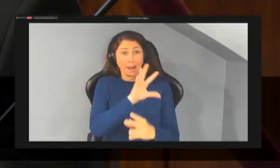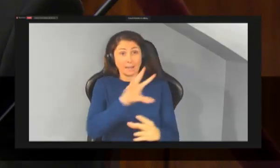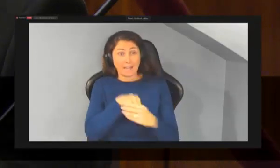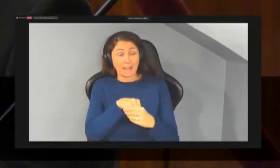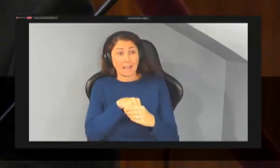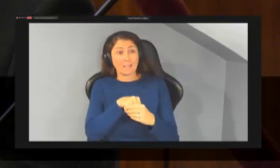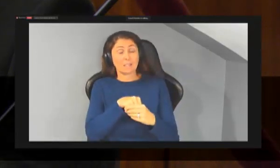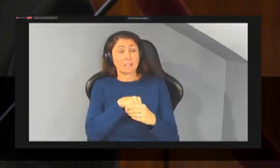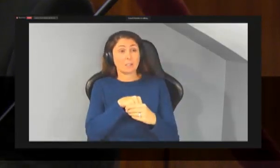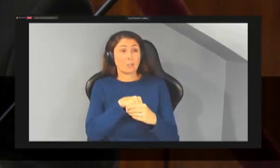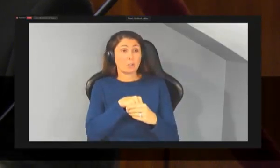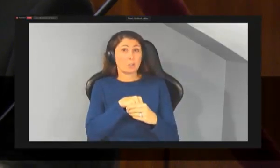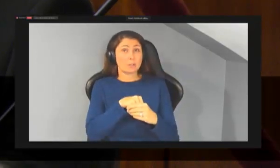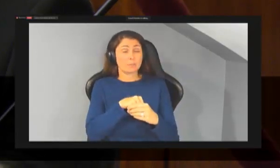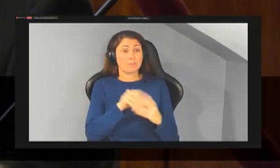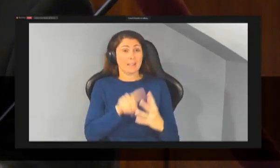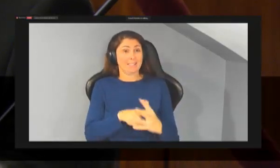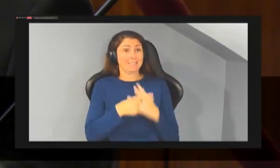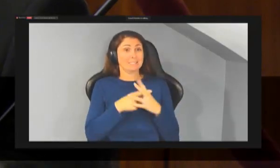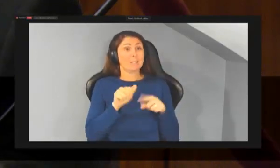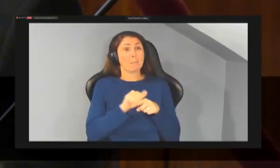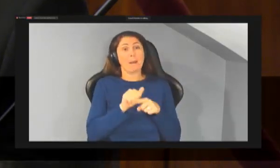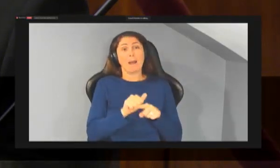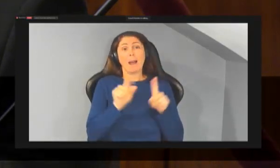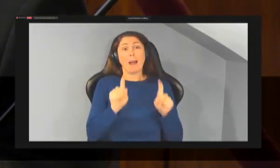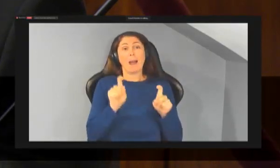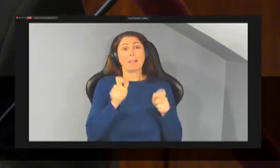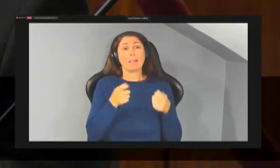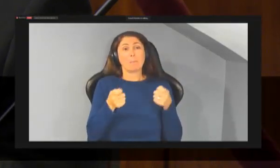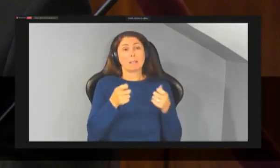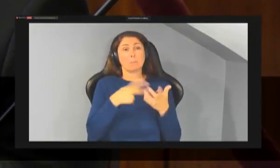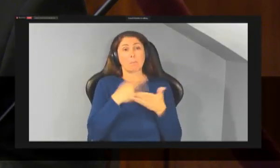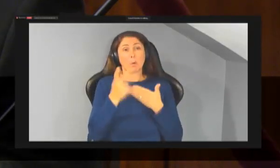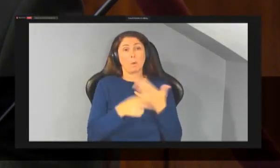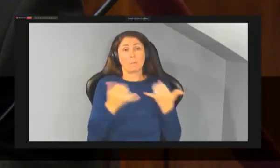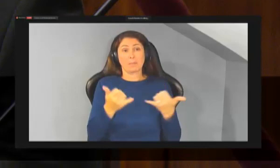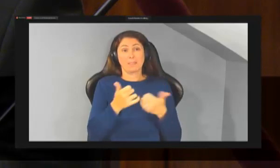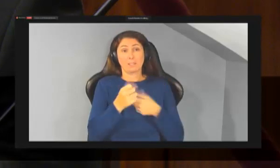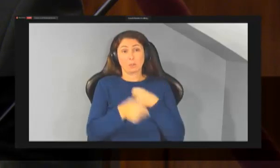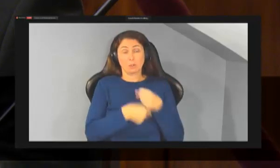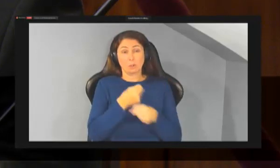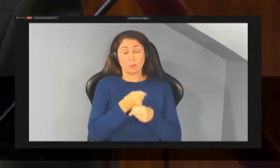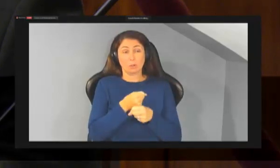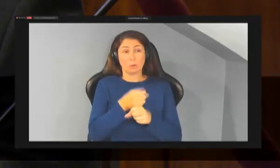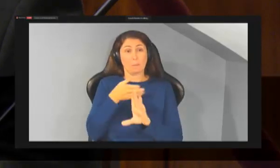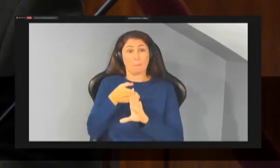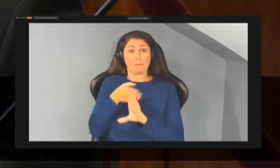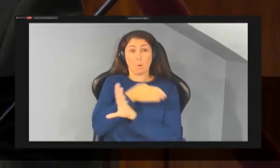an initial pilot management program this year before the